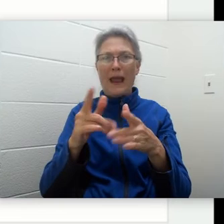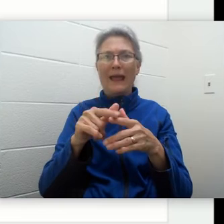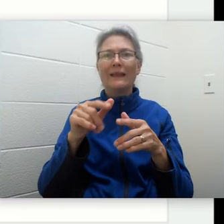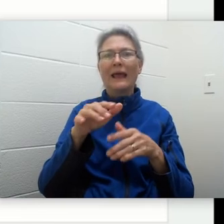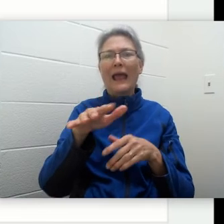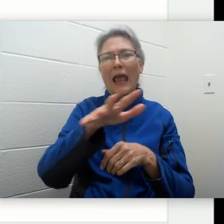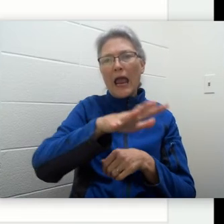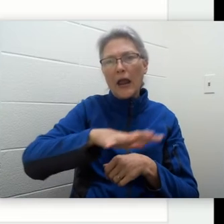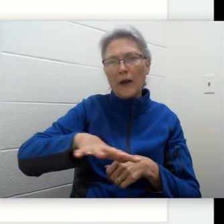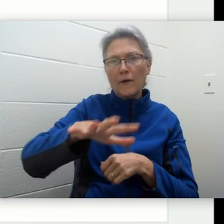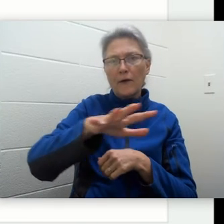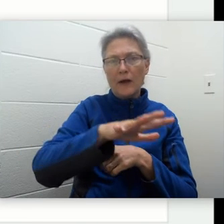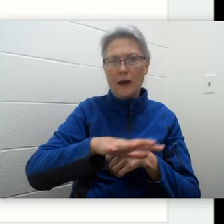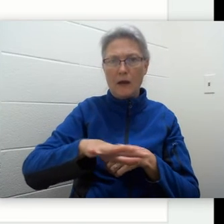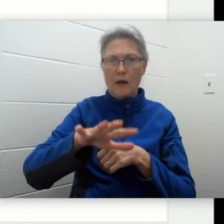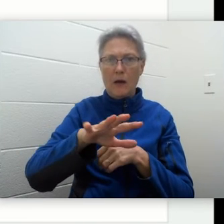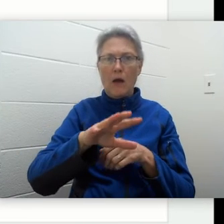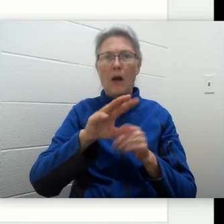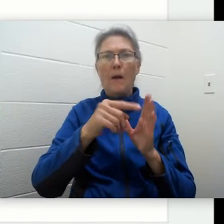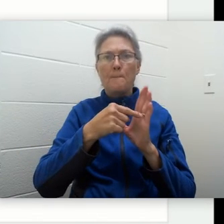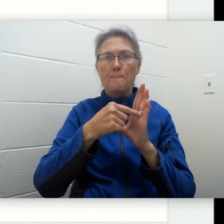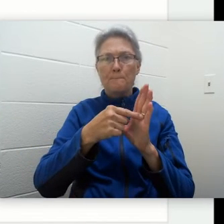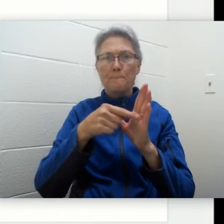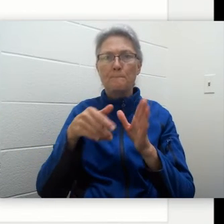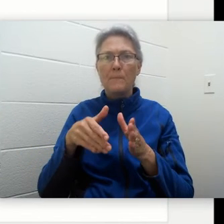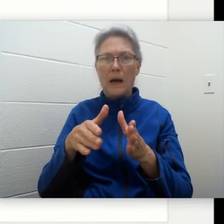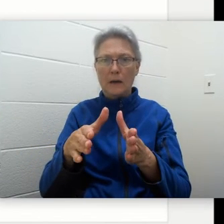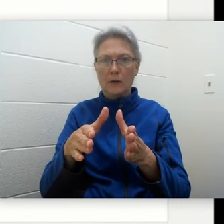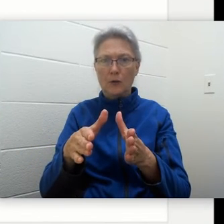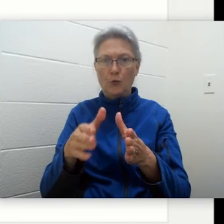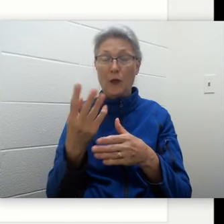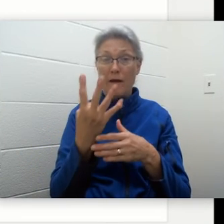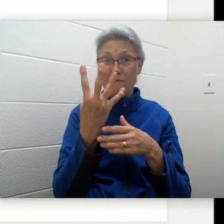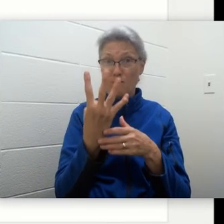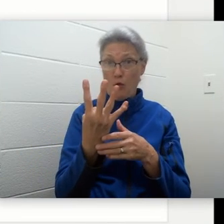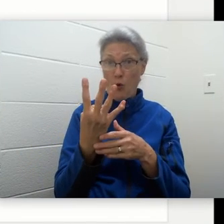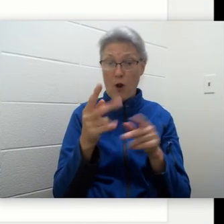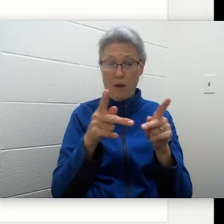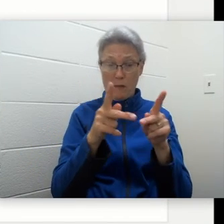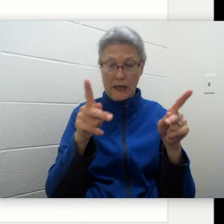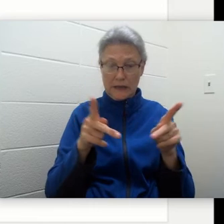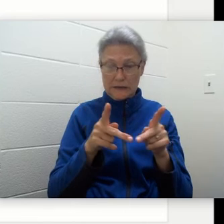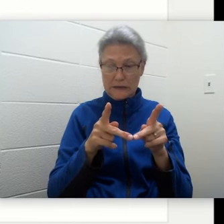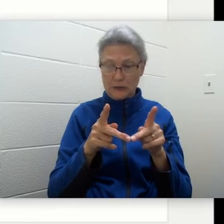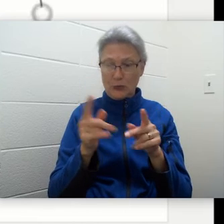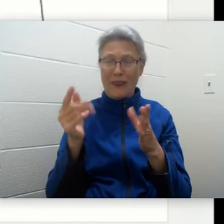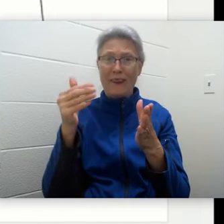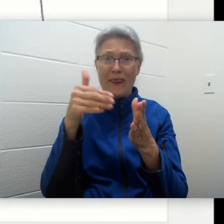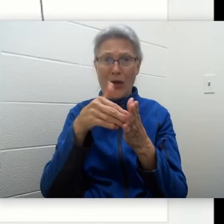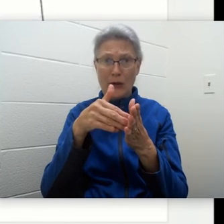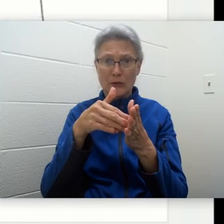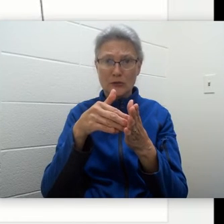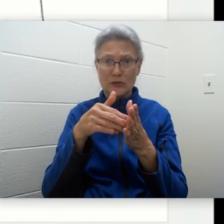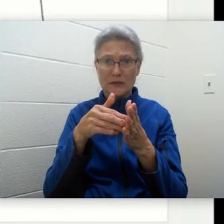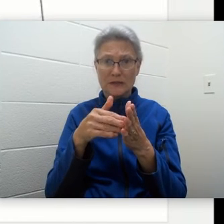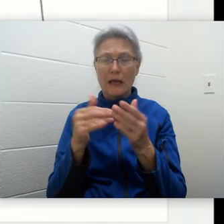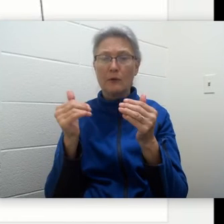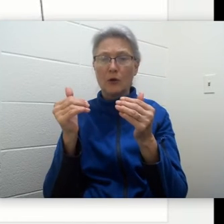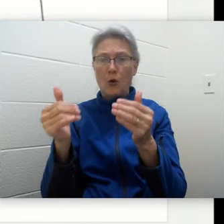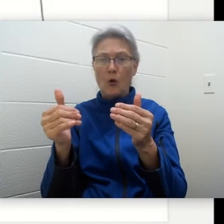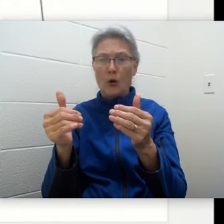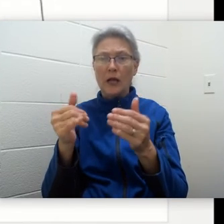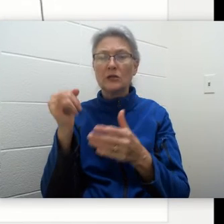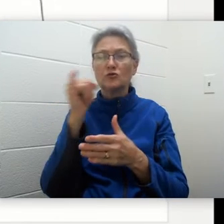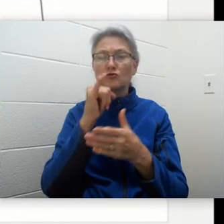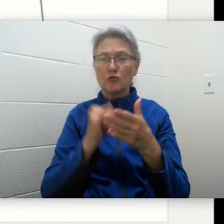model, what I see right here is that we have 4 places. We're in the thousands. So I'm going to go ahead and just